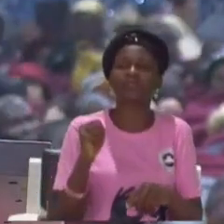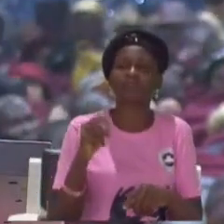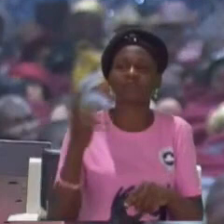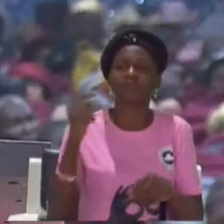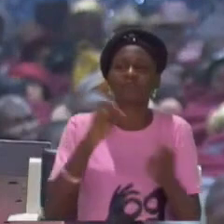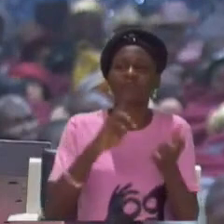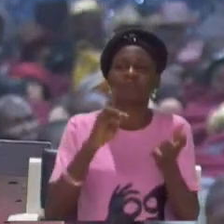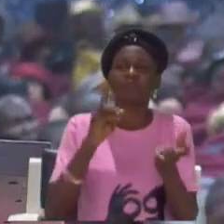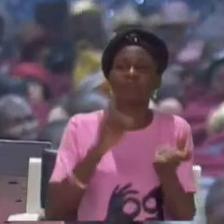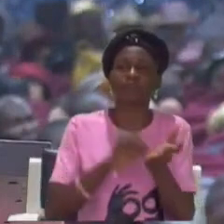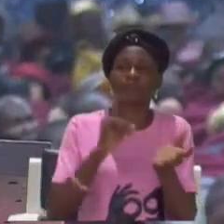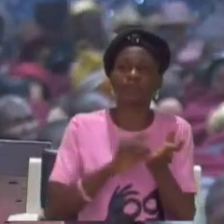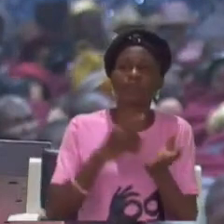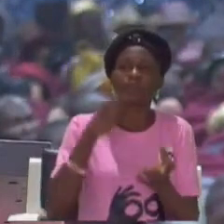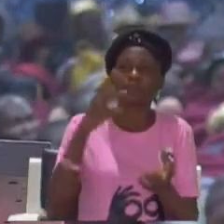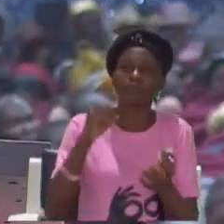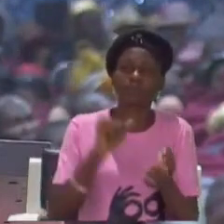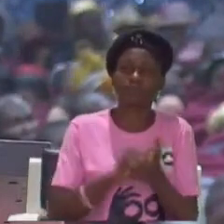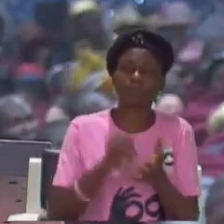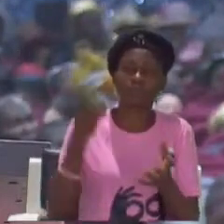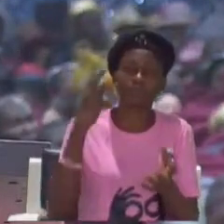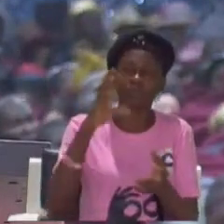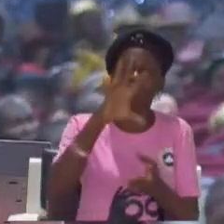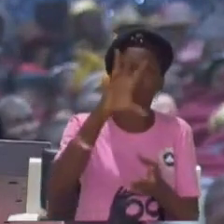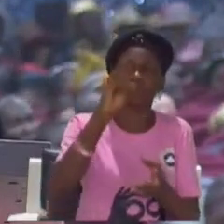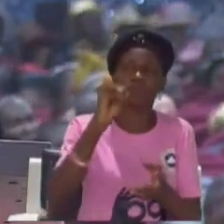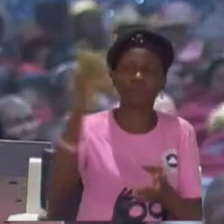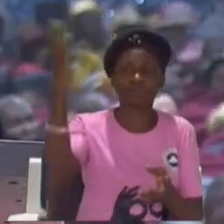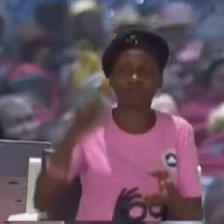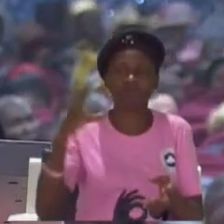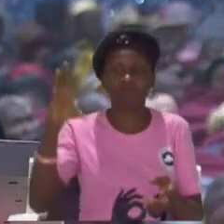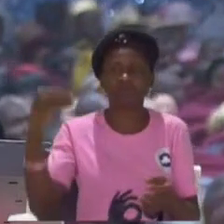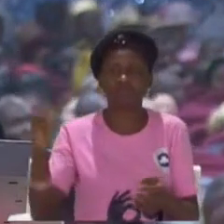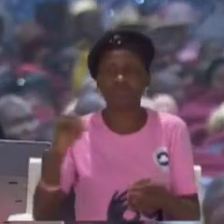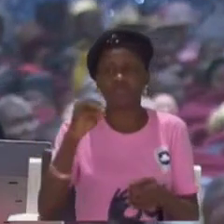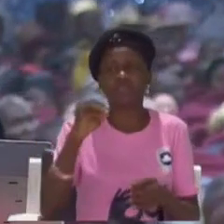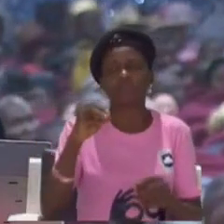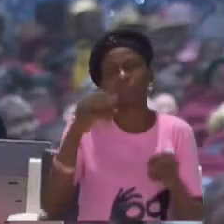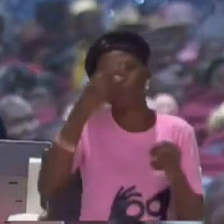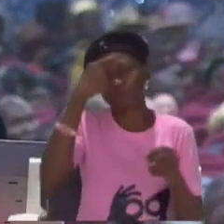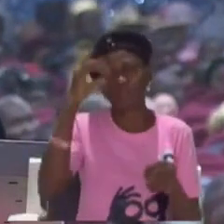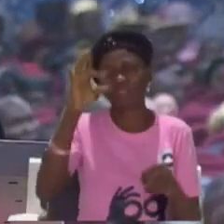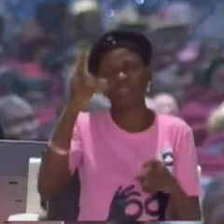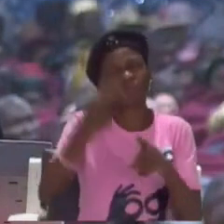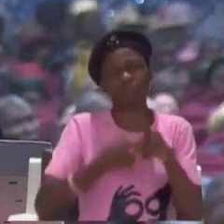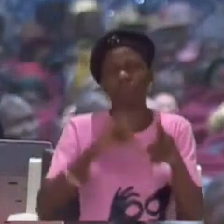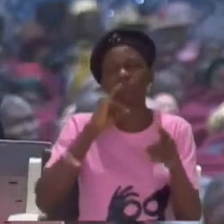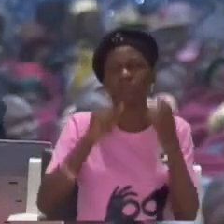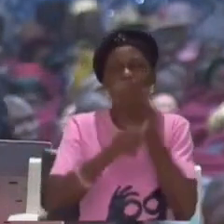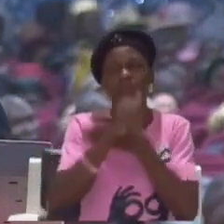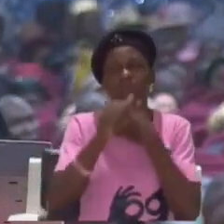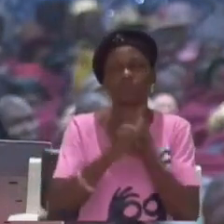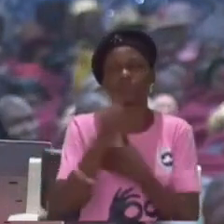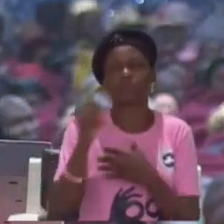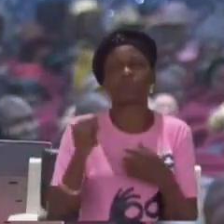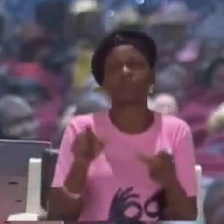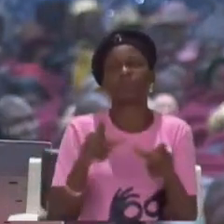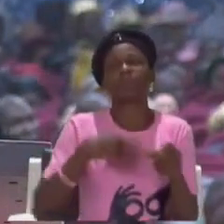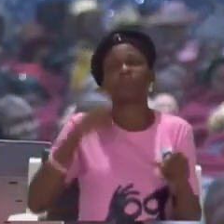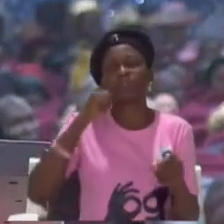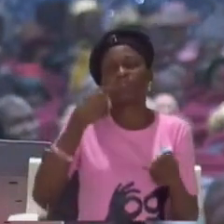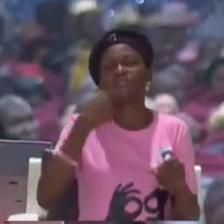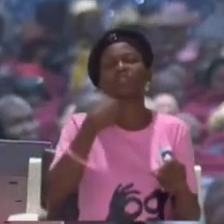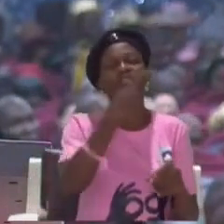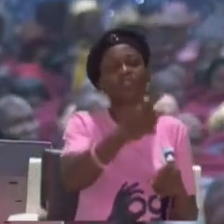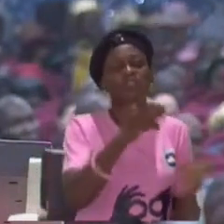medical doctors told them it was 50-50 chance, because 8 months was a risky stage. And she said to the